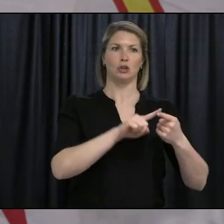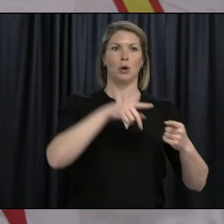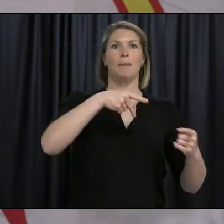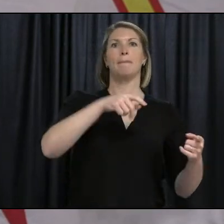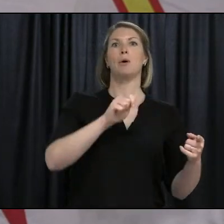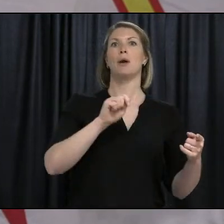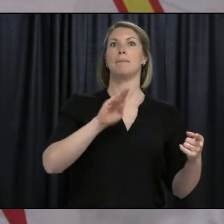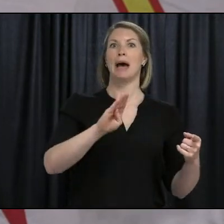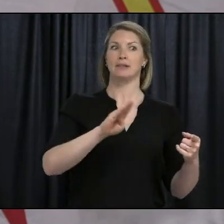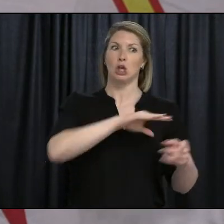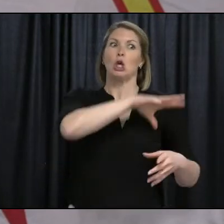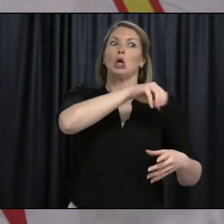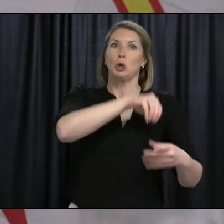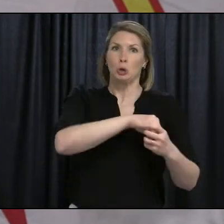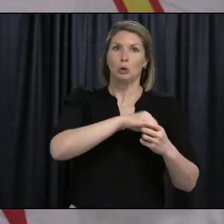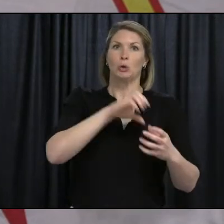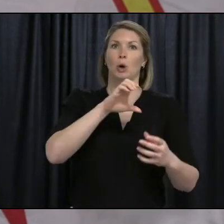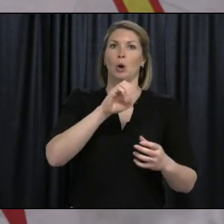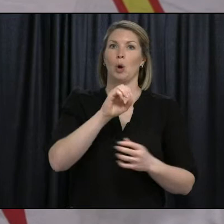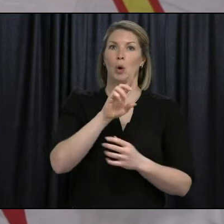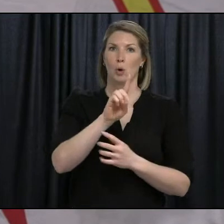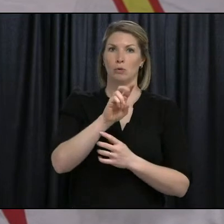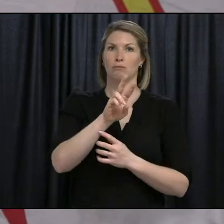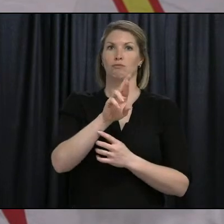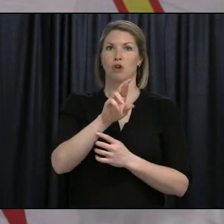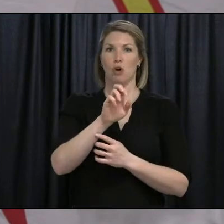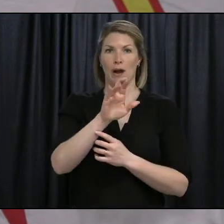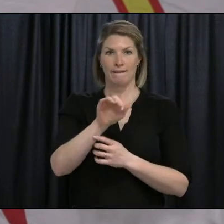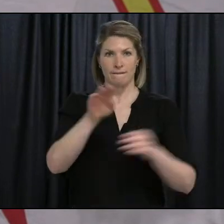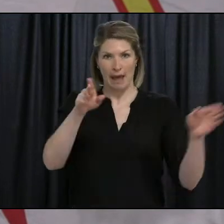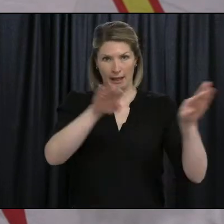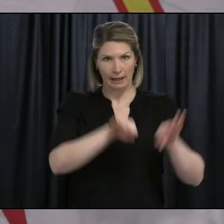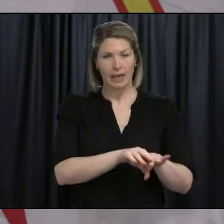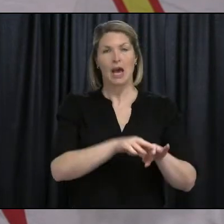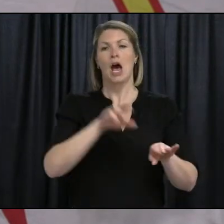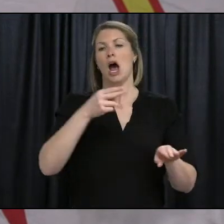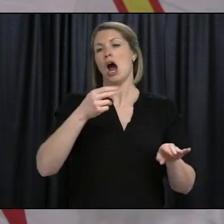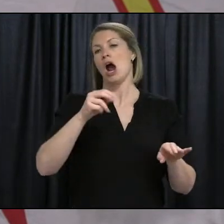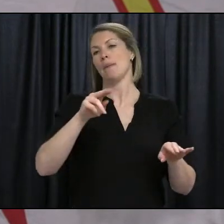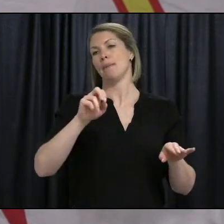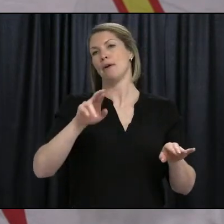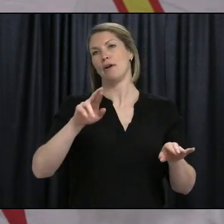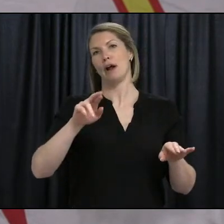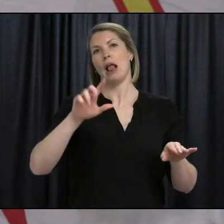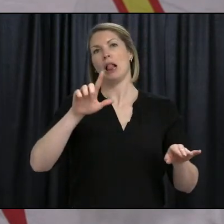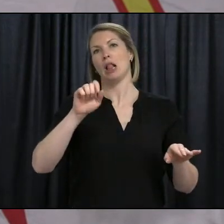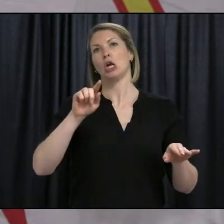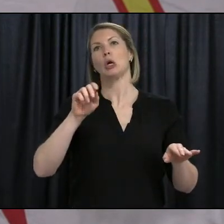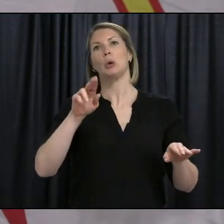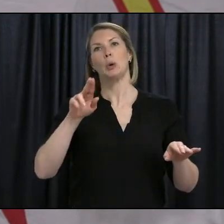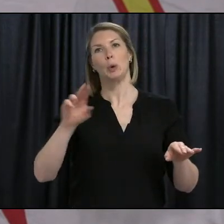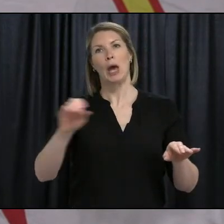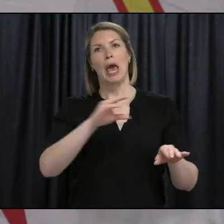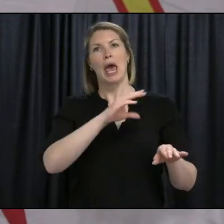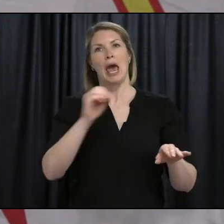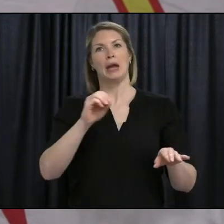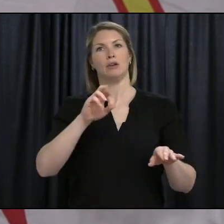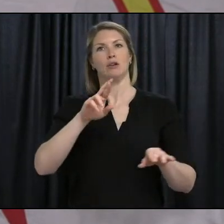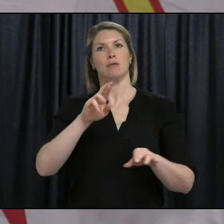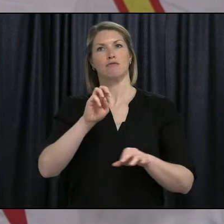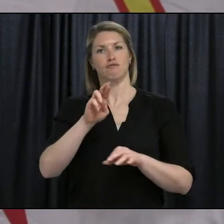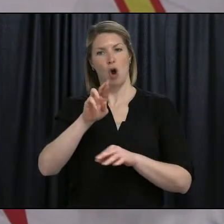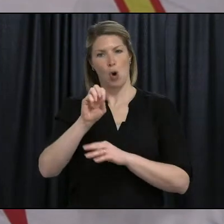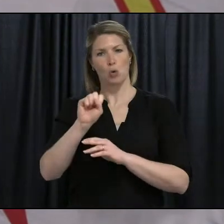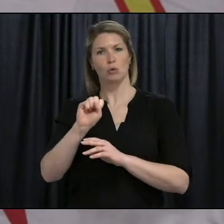Cadre Valley, and across to Rose Blanche, Harbour Lacou, to Level 4, effective tonight at midnight. Please refer